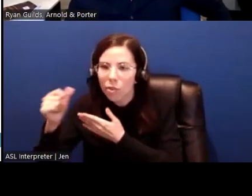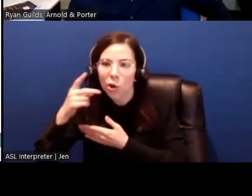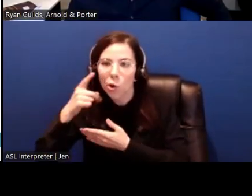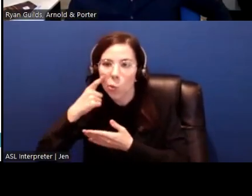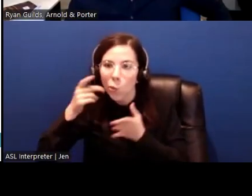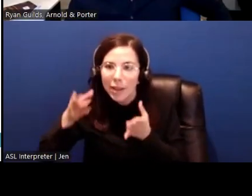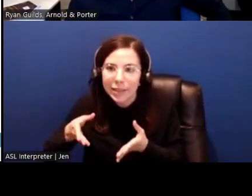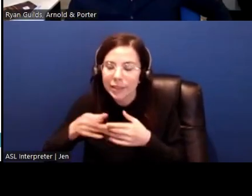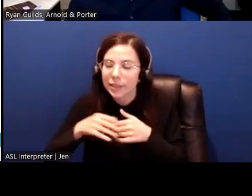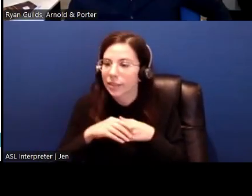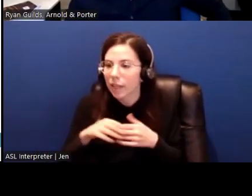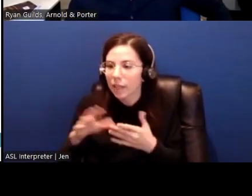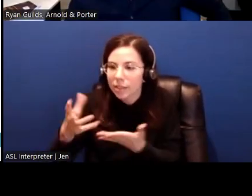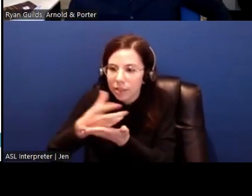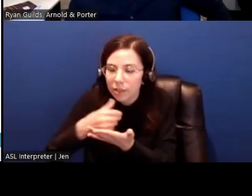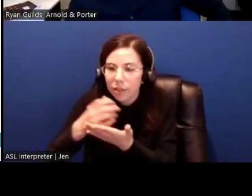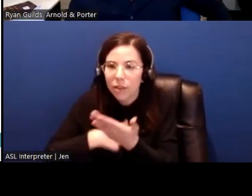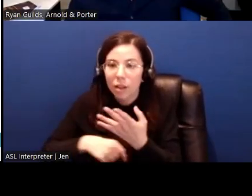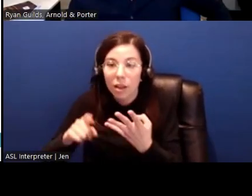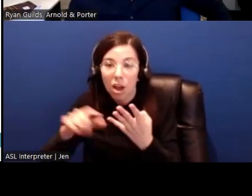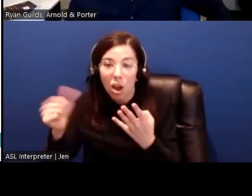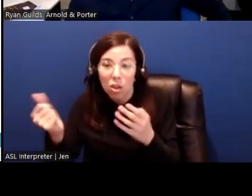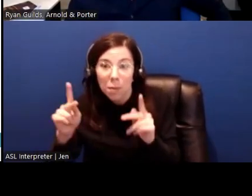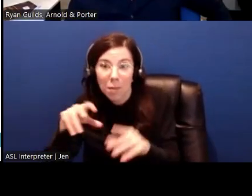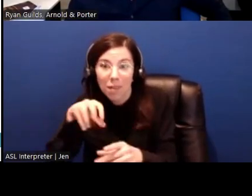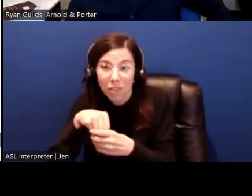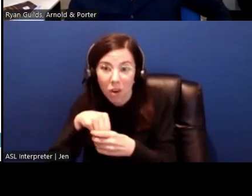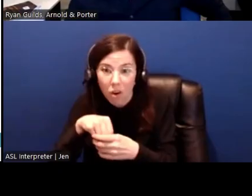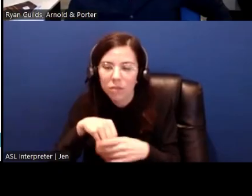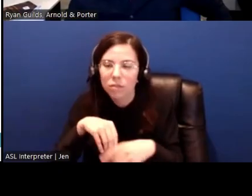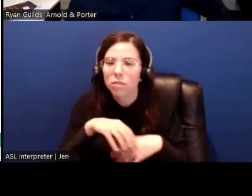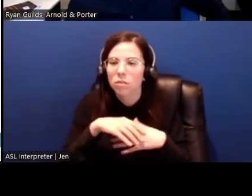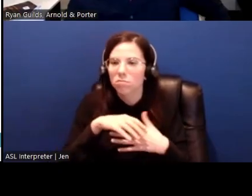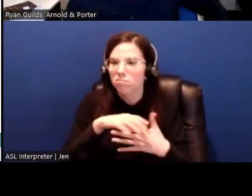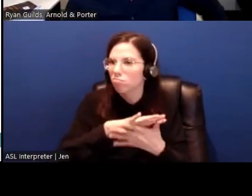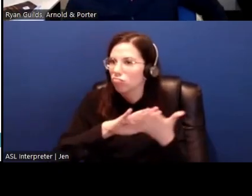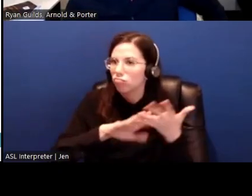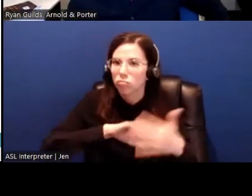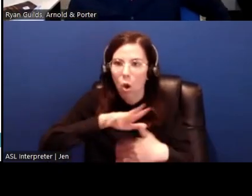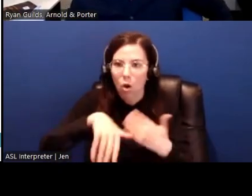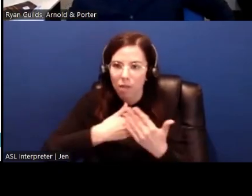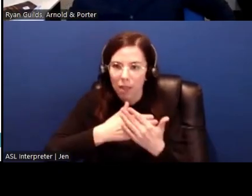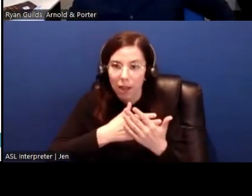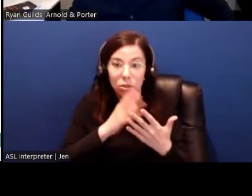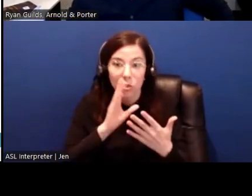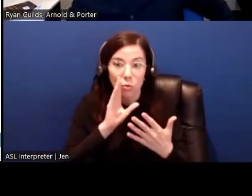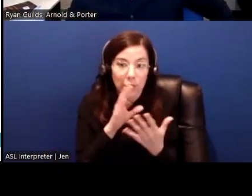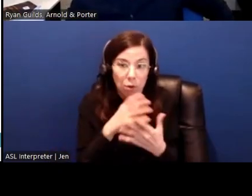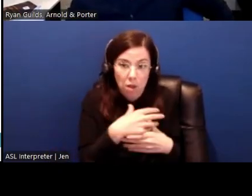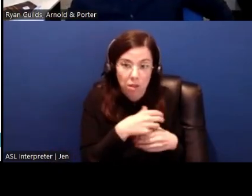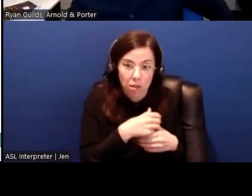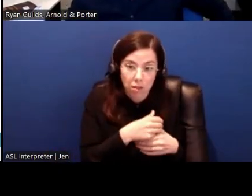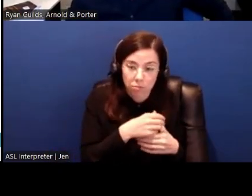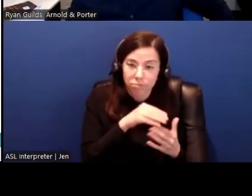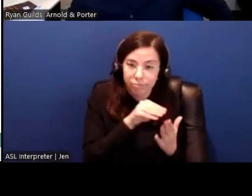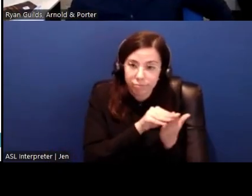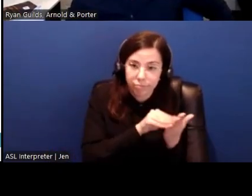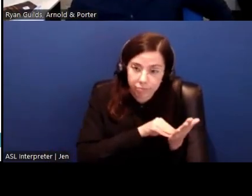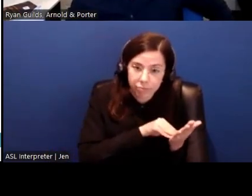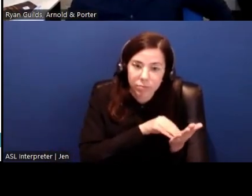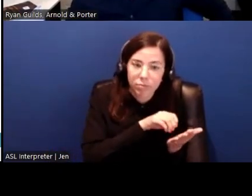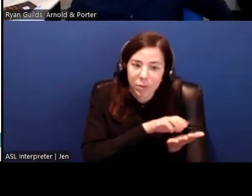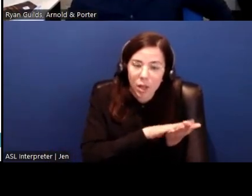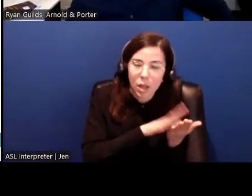others who may have been involved, and the like. And then they report their information up through and into the